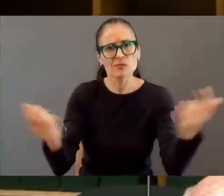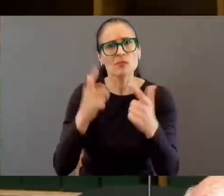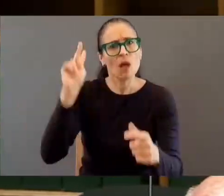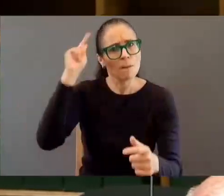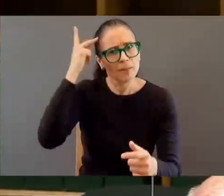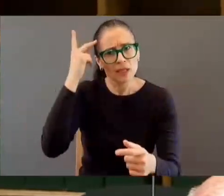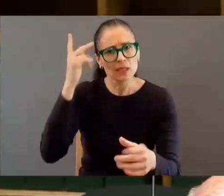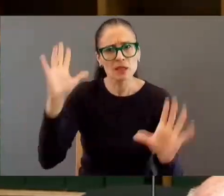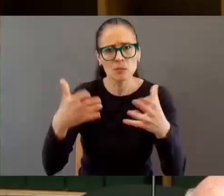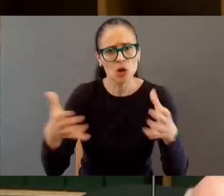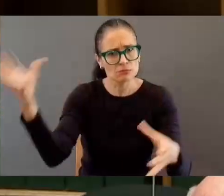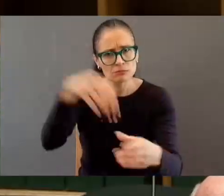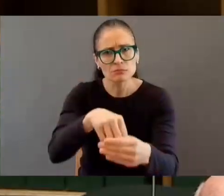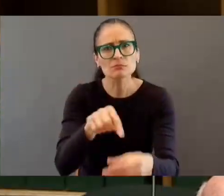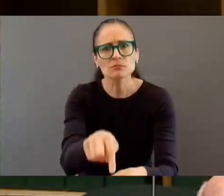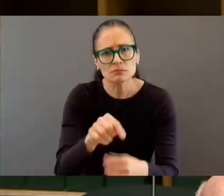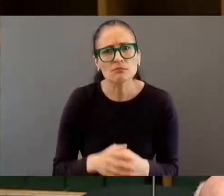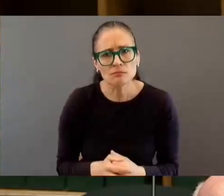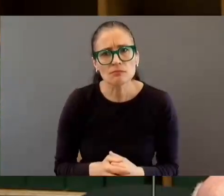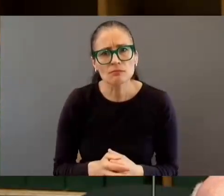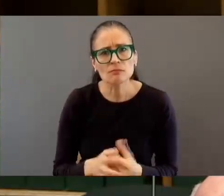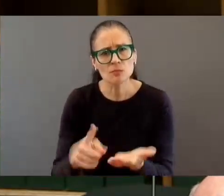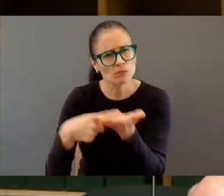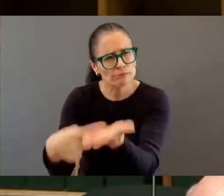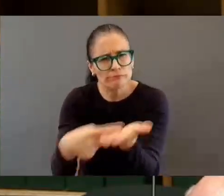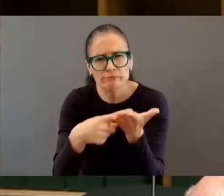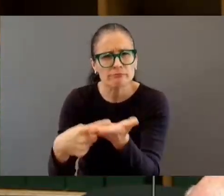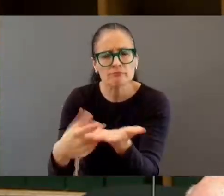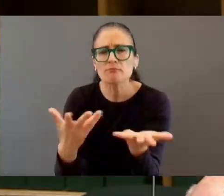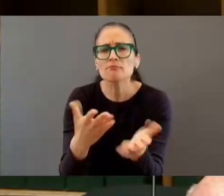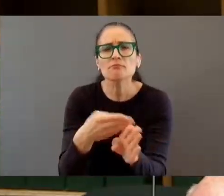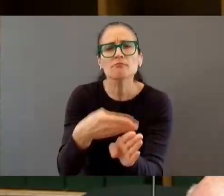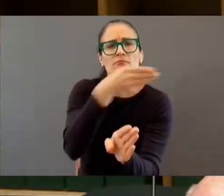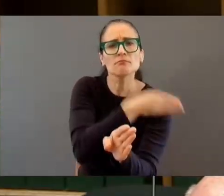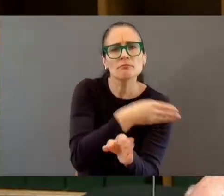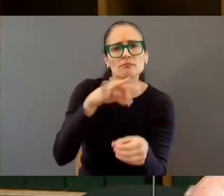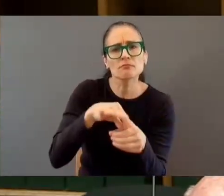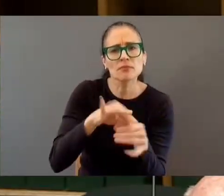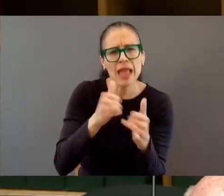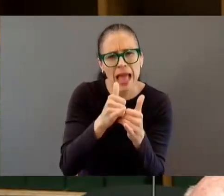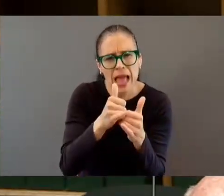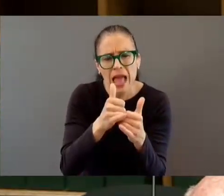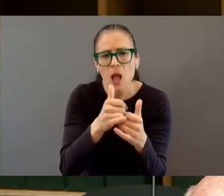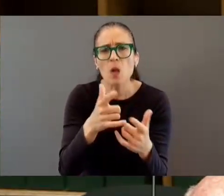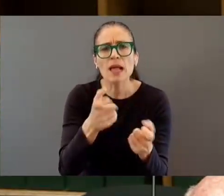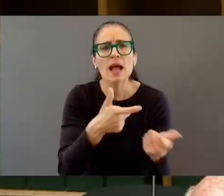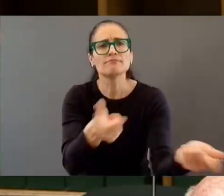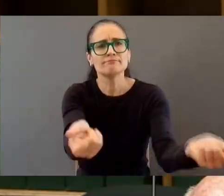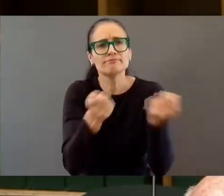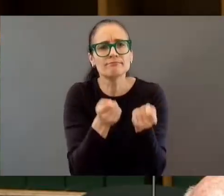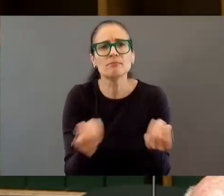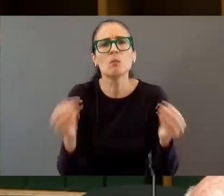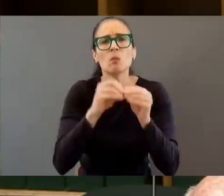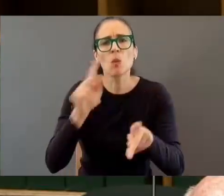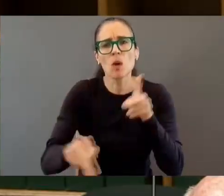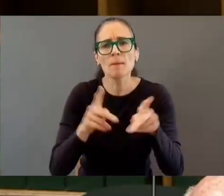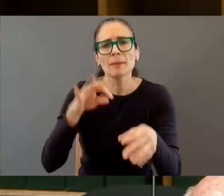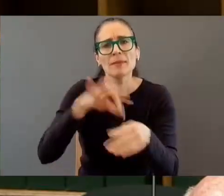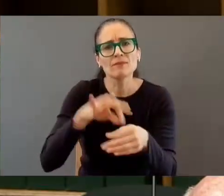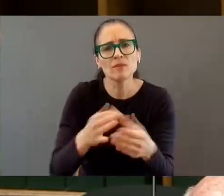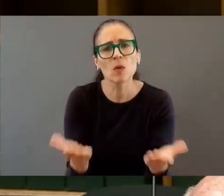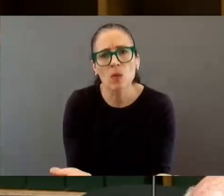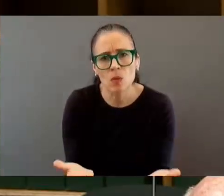last election, but how we can increase voter turnout and what the forms are of our democracy to keep it strong in this